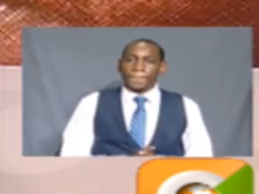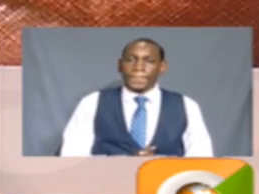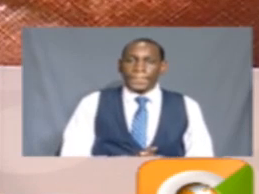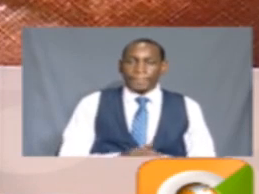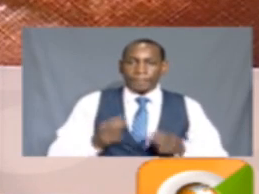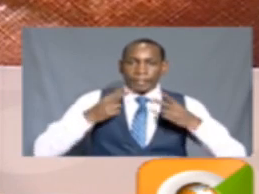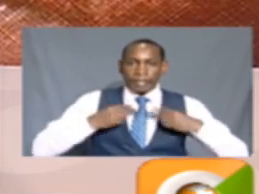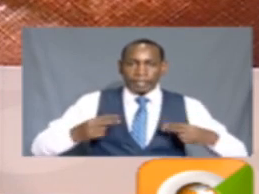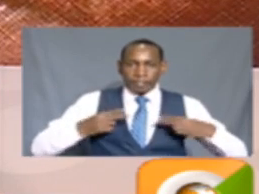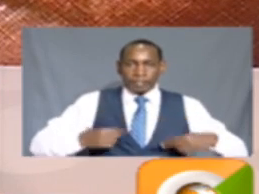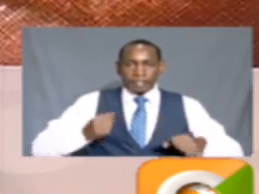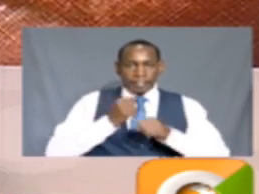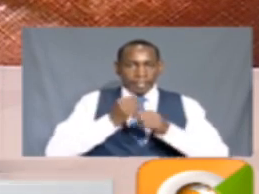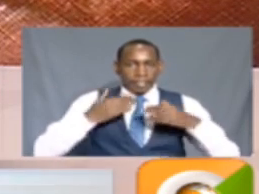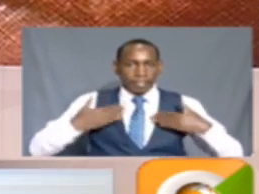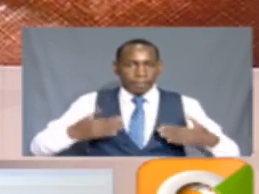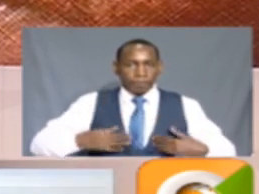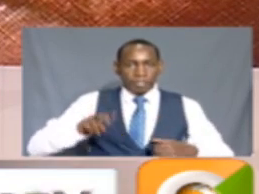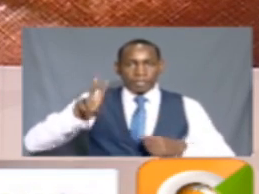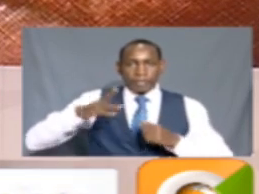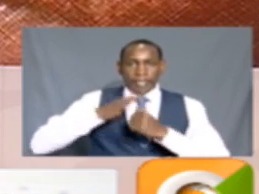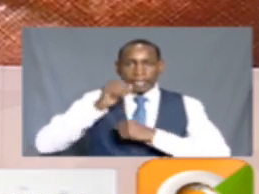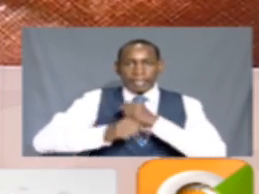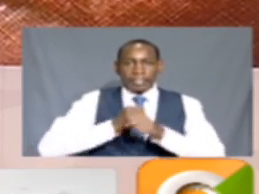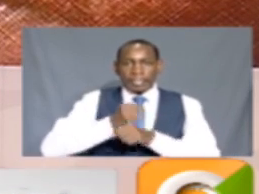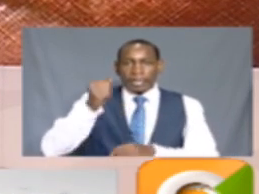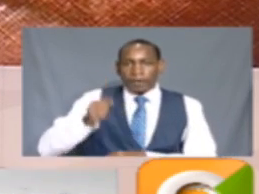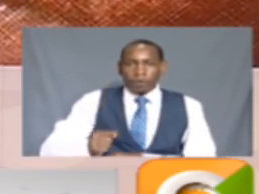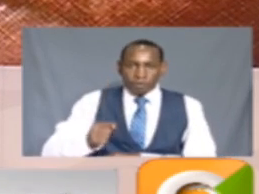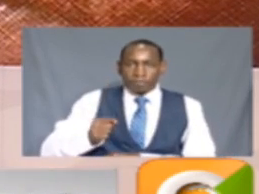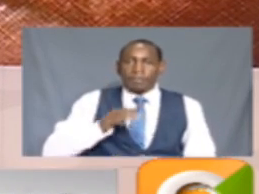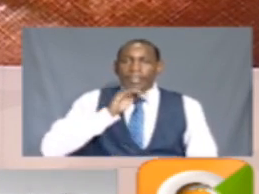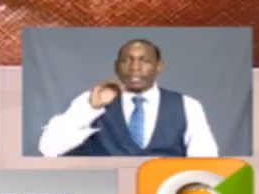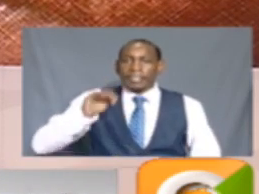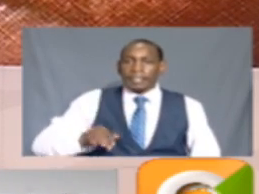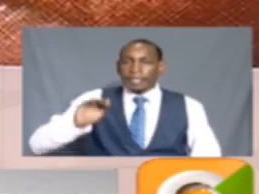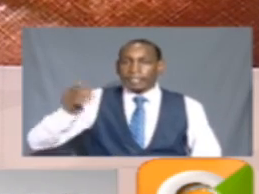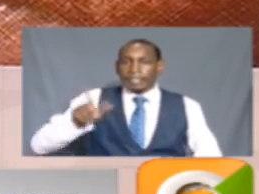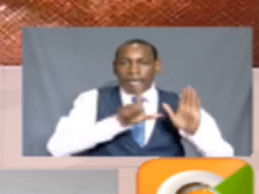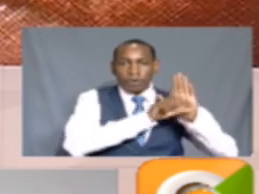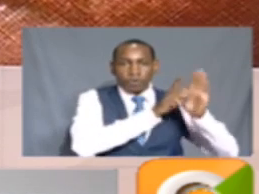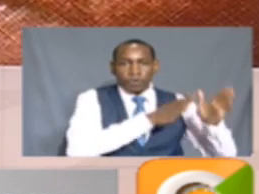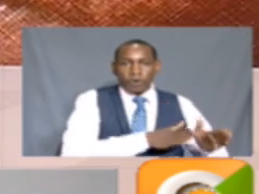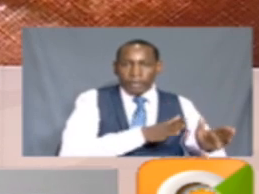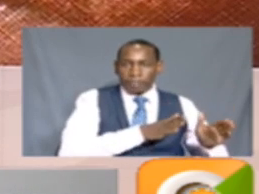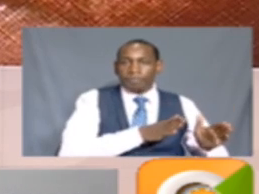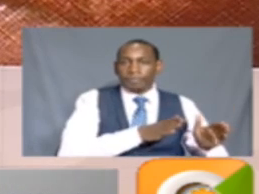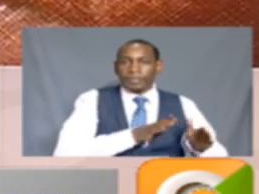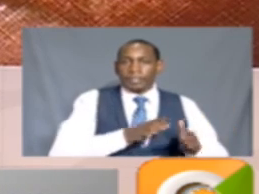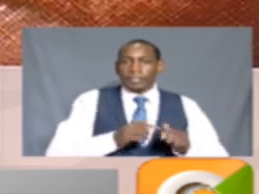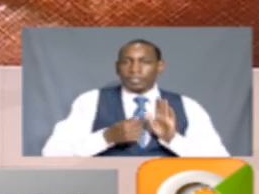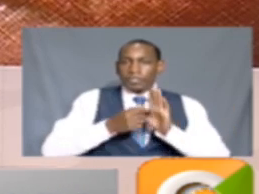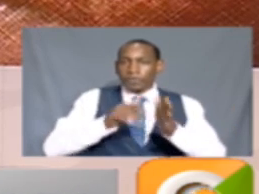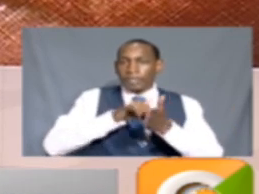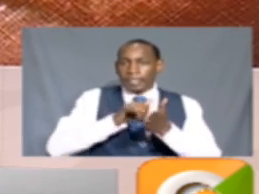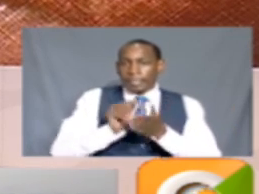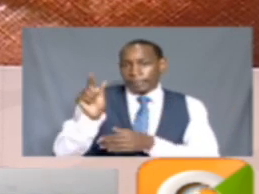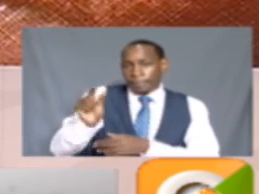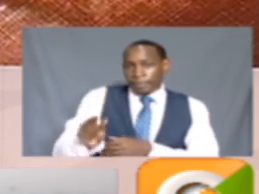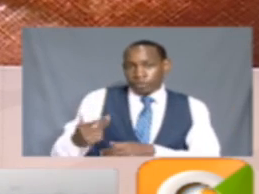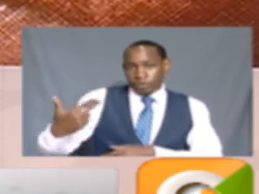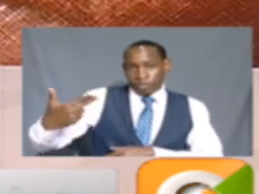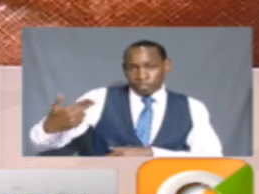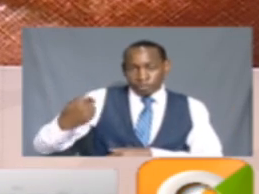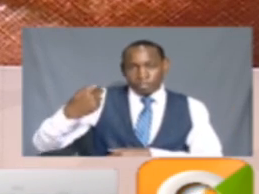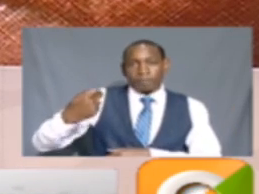An autopsy conducted on the body of 29-year-old Joseph Nyakundi, the son of city lawyer Assa Nyakundi, suggests that the person who shot